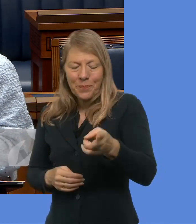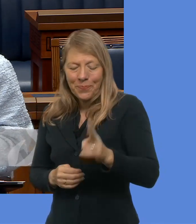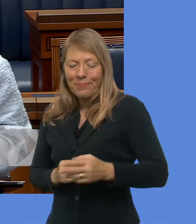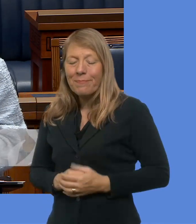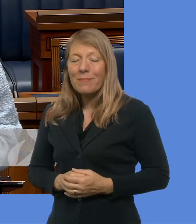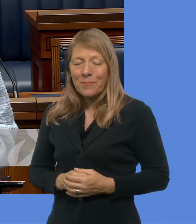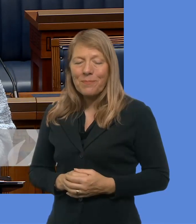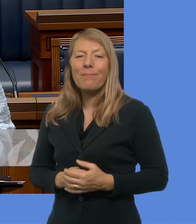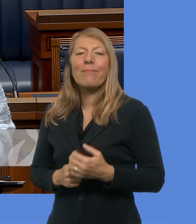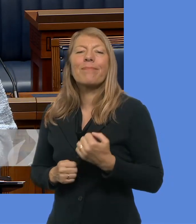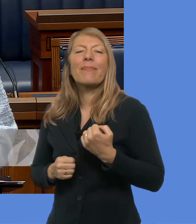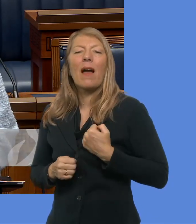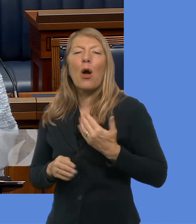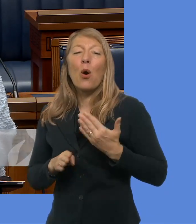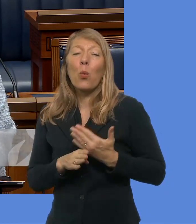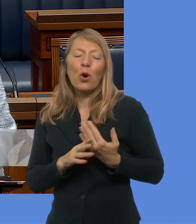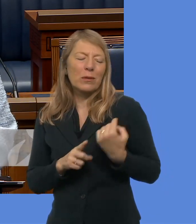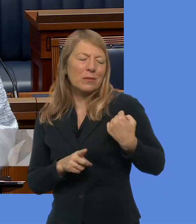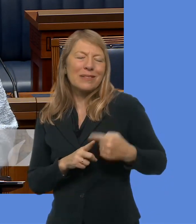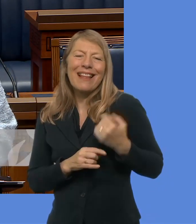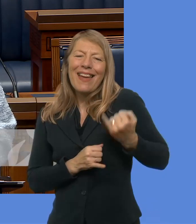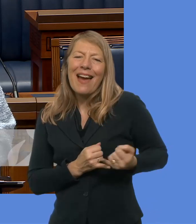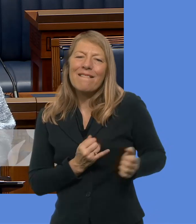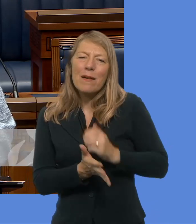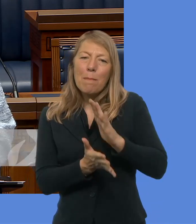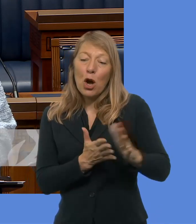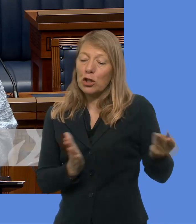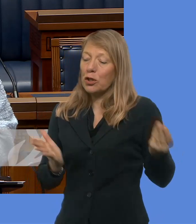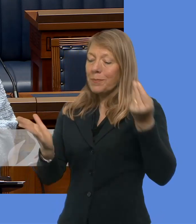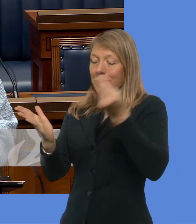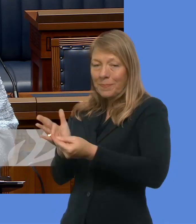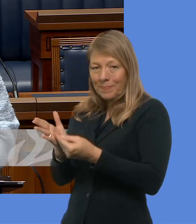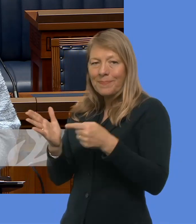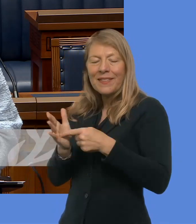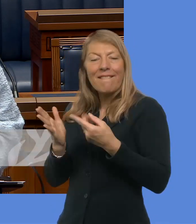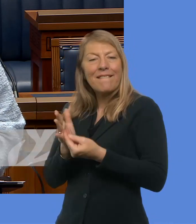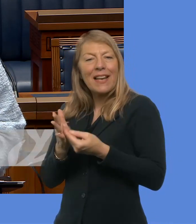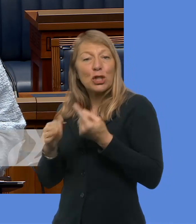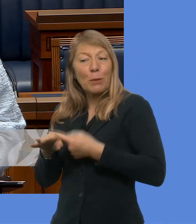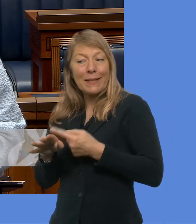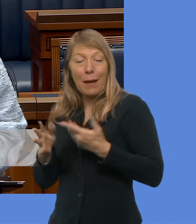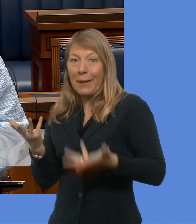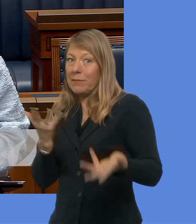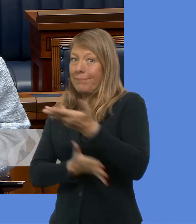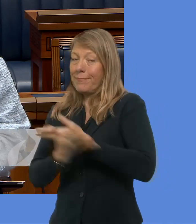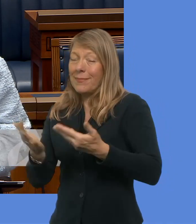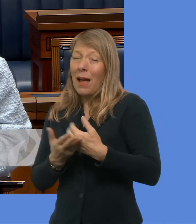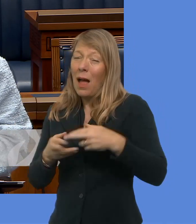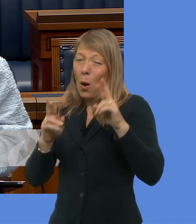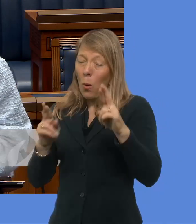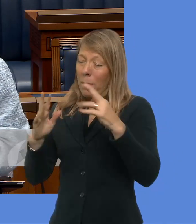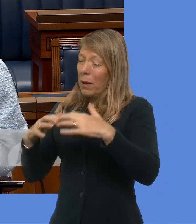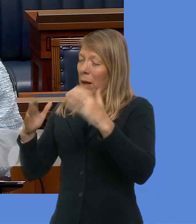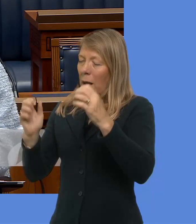been cleared by the Finance Committee, and the Assembly will debate it, I believe, next week, and I hope the Chamber supports the reinstatement of that